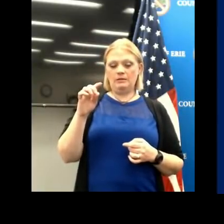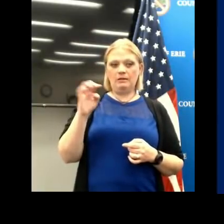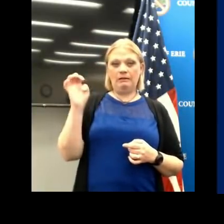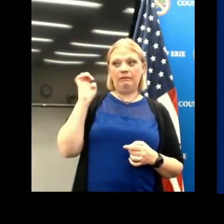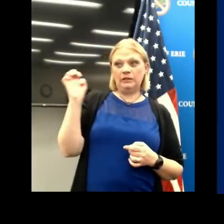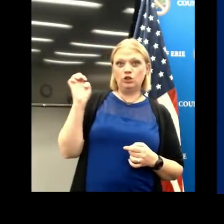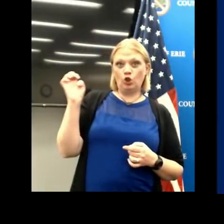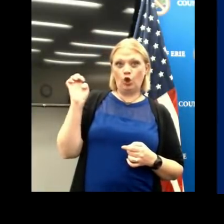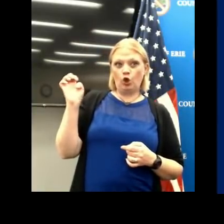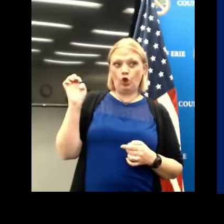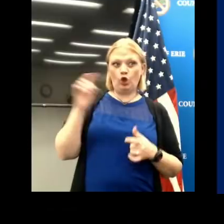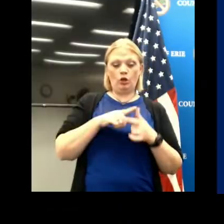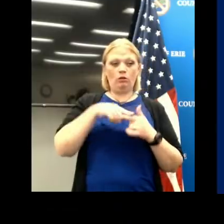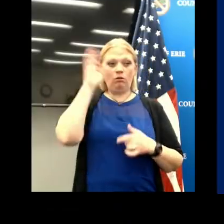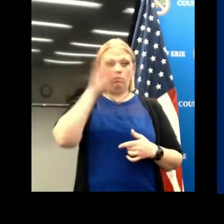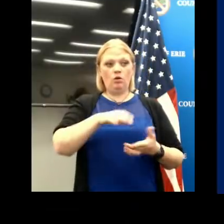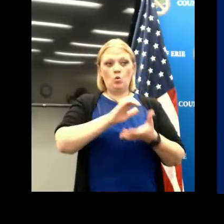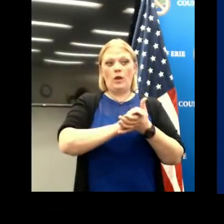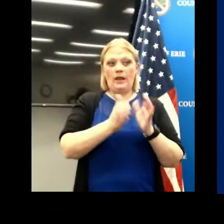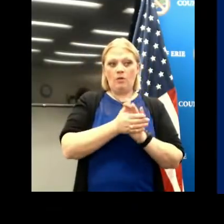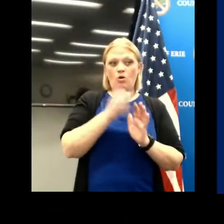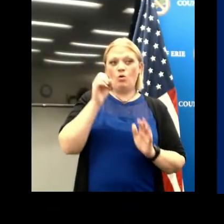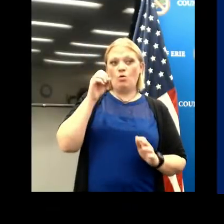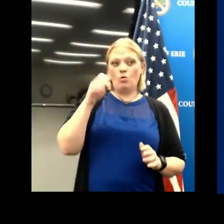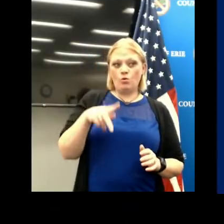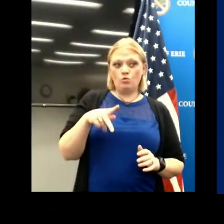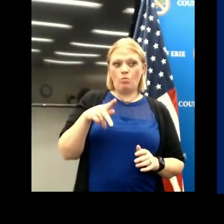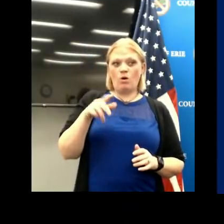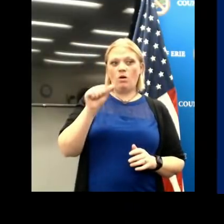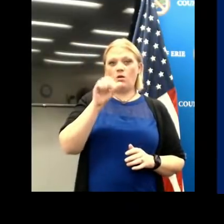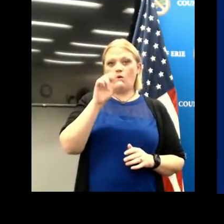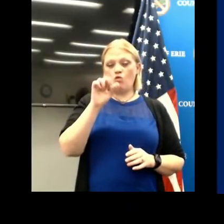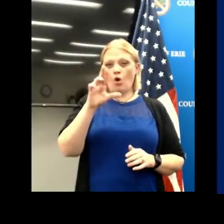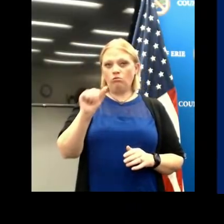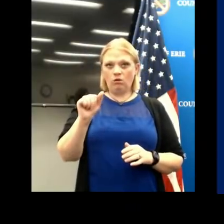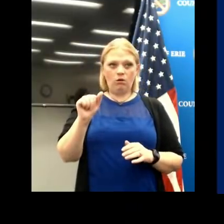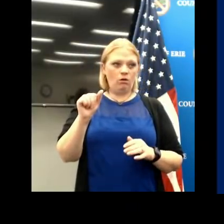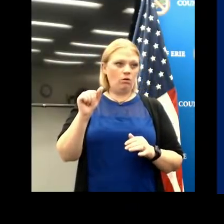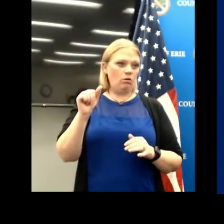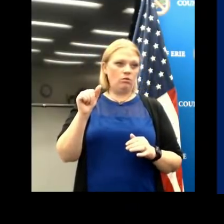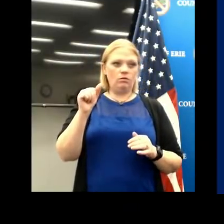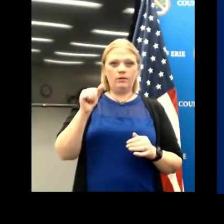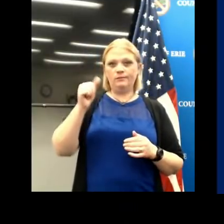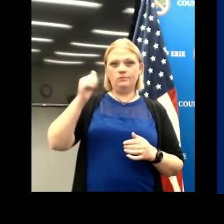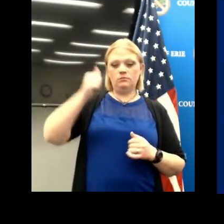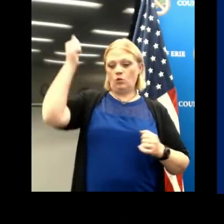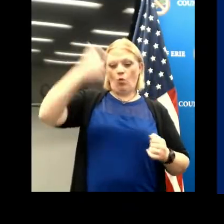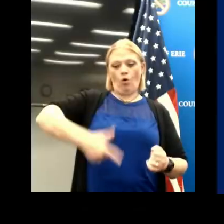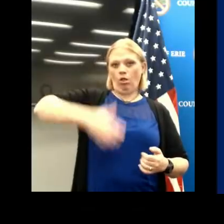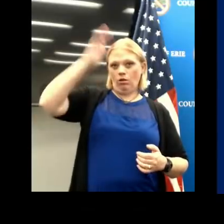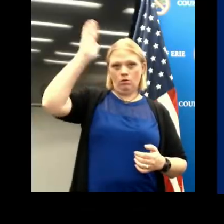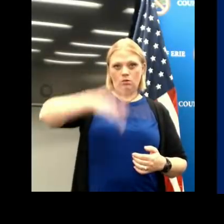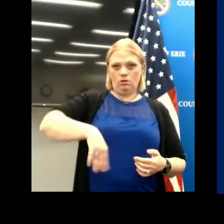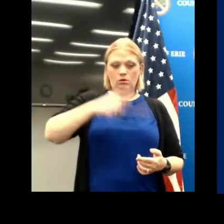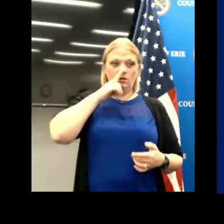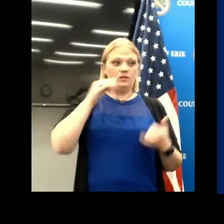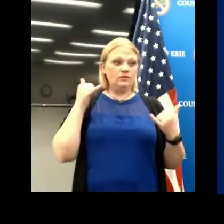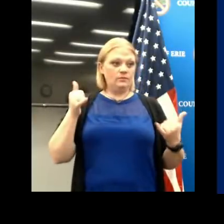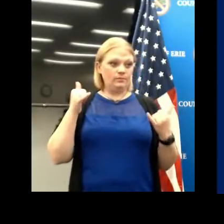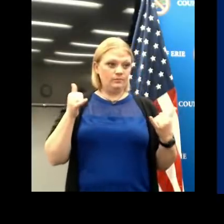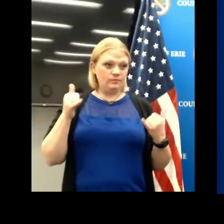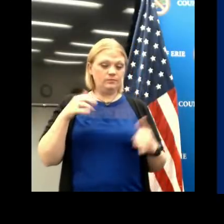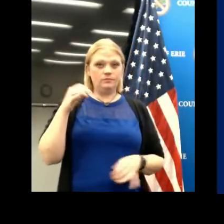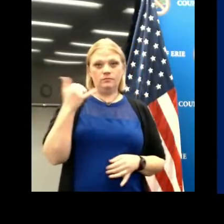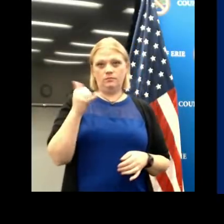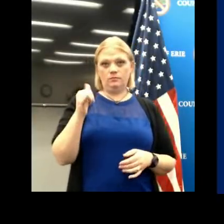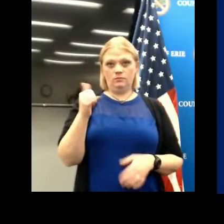suburbs, and then goes down to Hamburg, Orchard Park, and the town of Aurora, everywhere in between. For the time being, we will be in